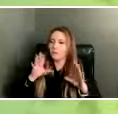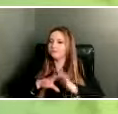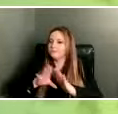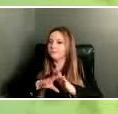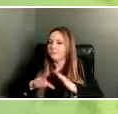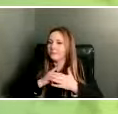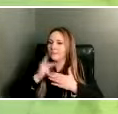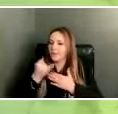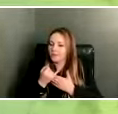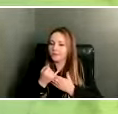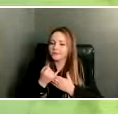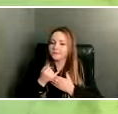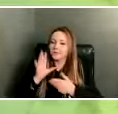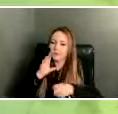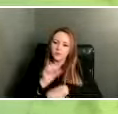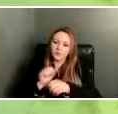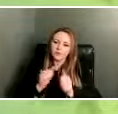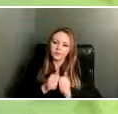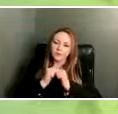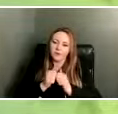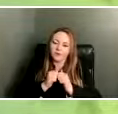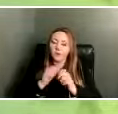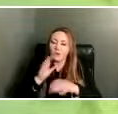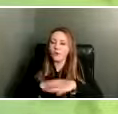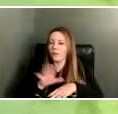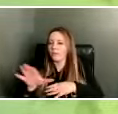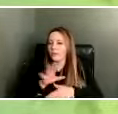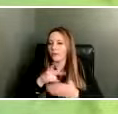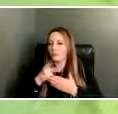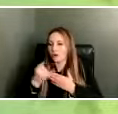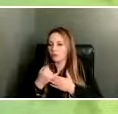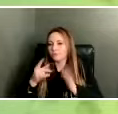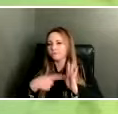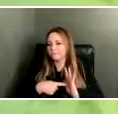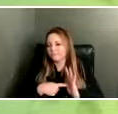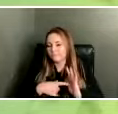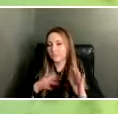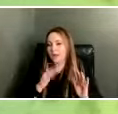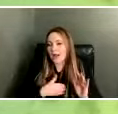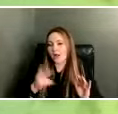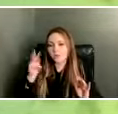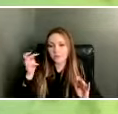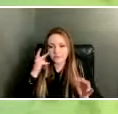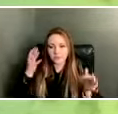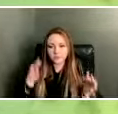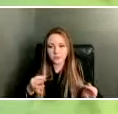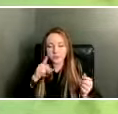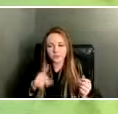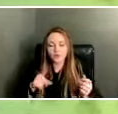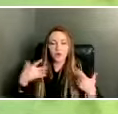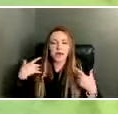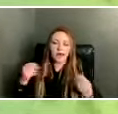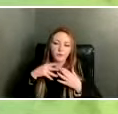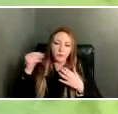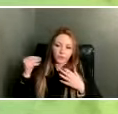projects and they are working together on these projects. One such example is with our political determinants of health learning